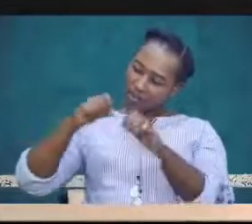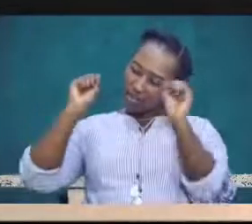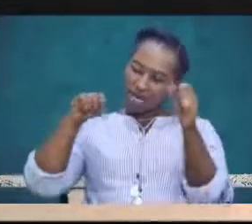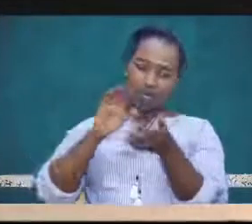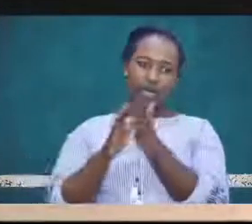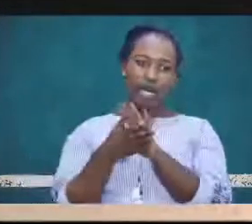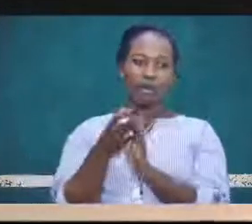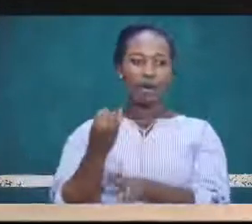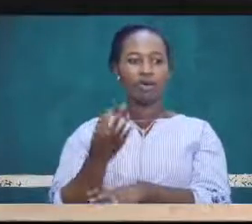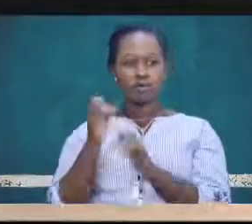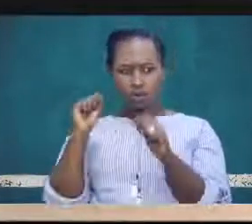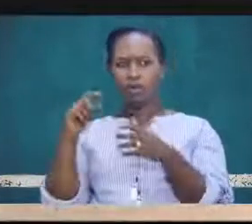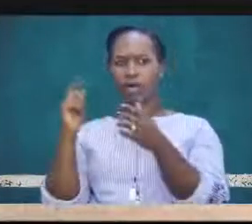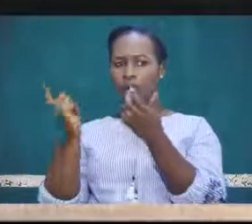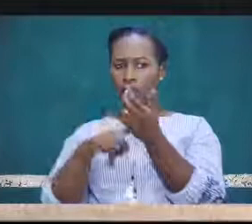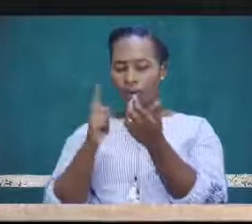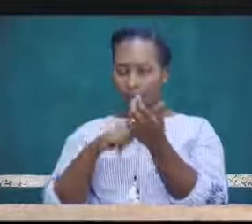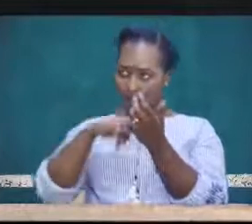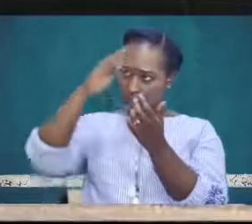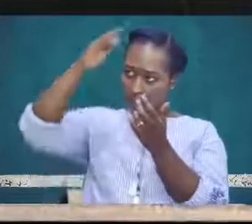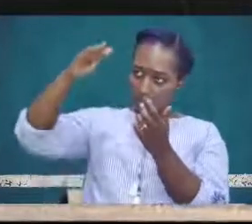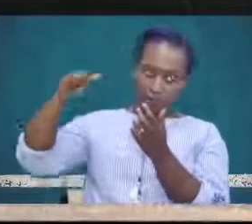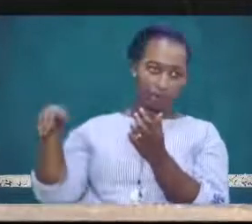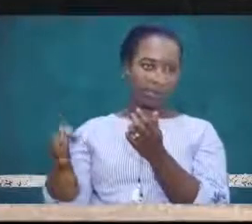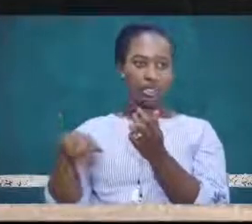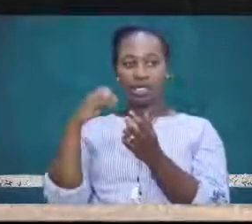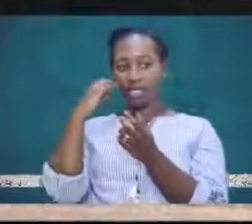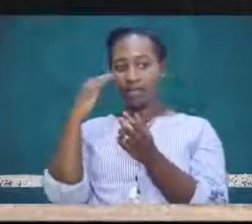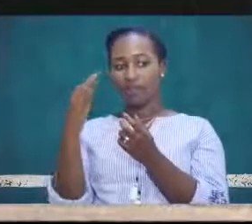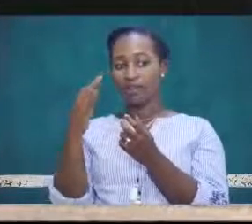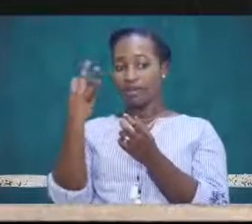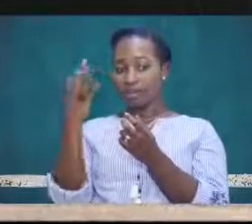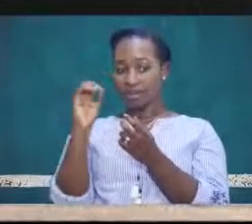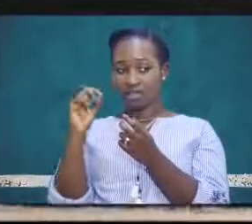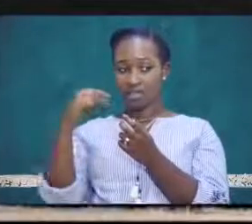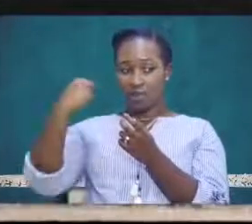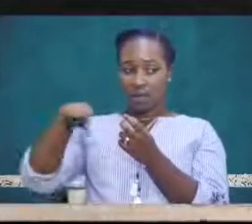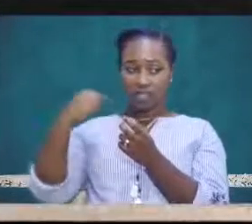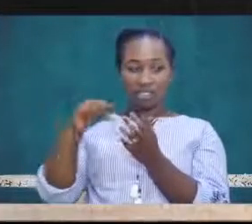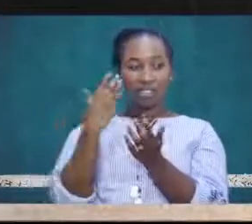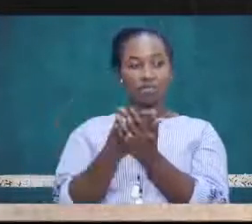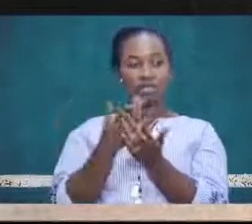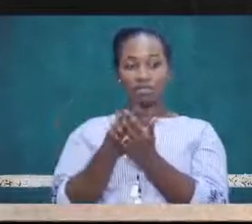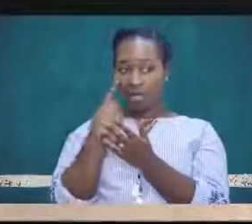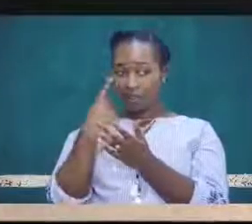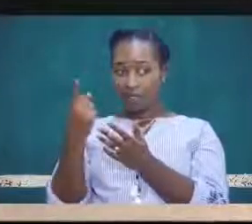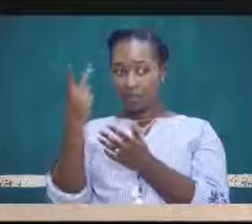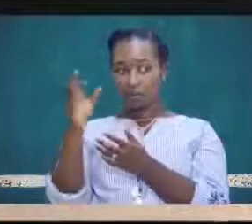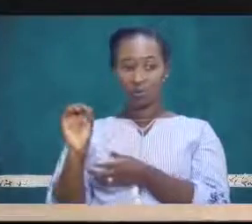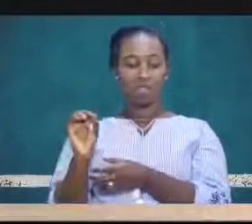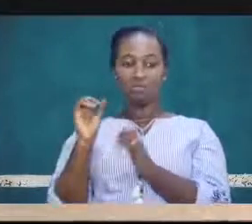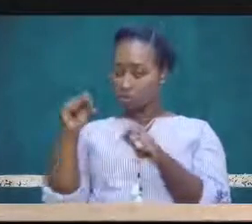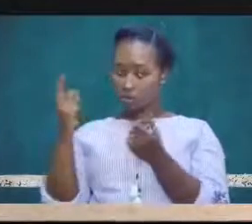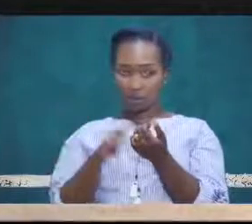the graph. If price was 300, quantity demanded here, you can see it is 20. You can estimate